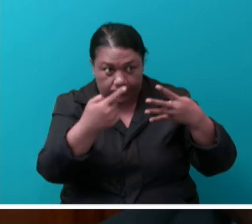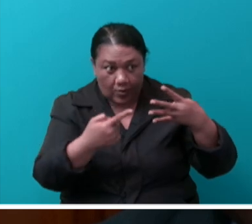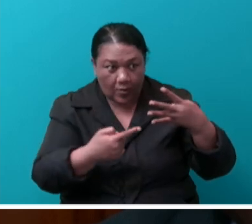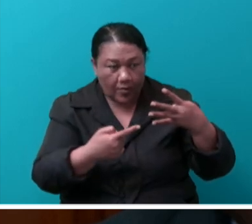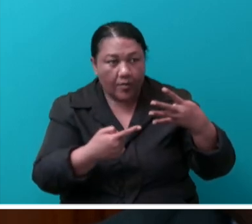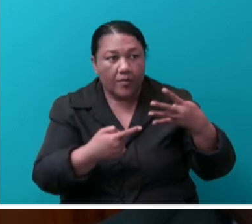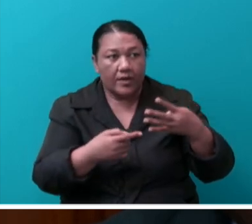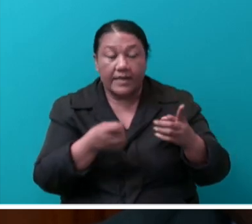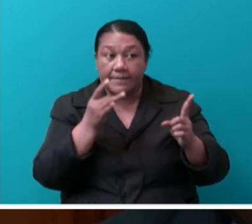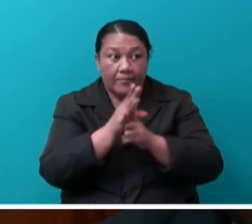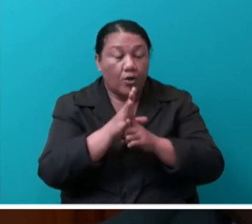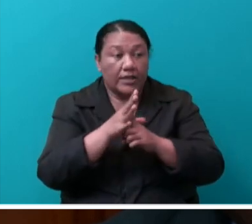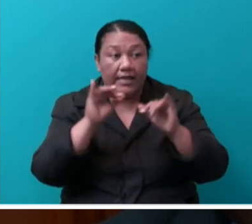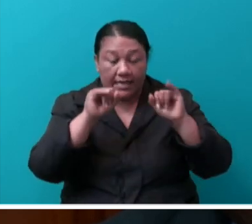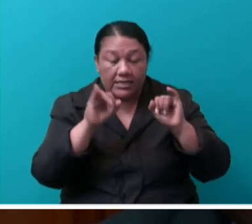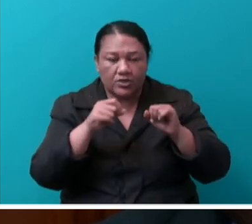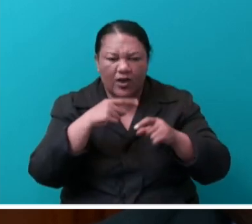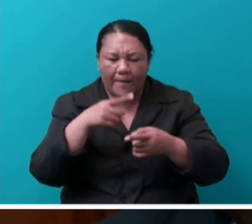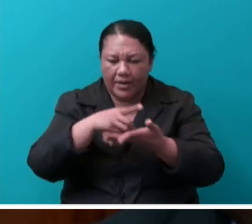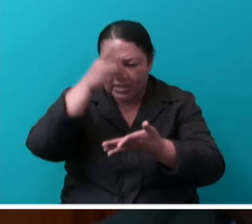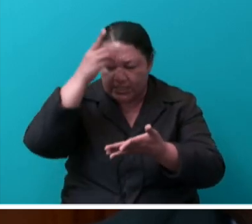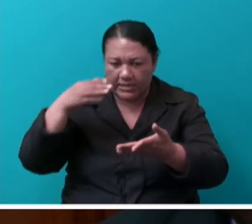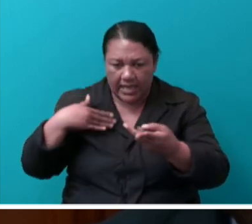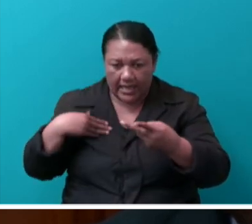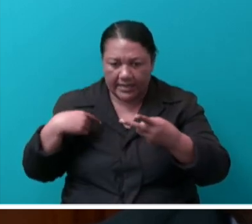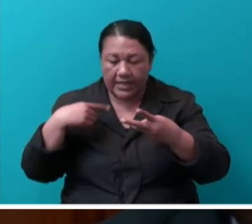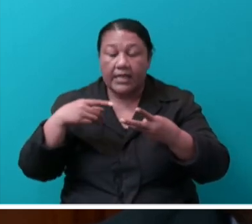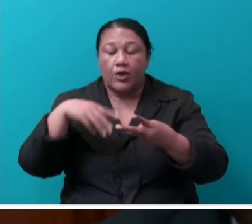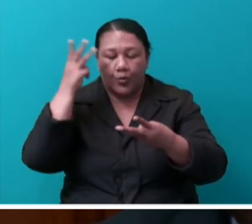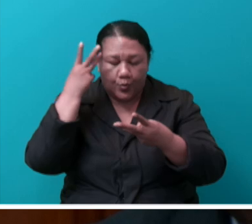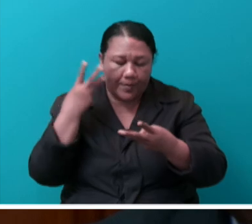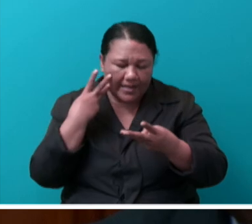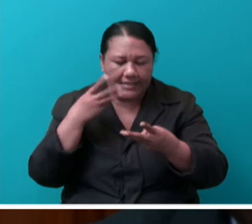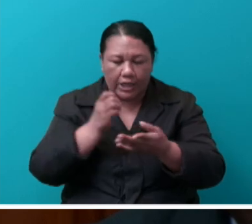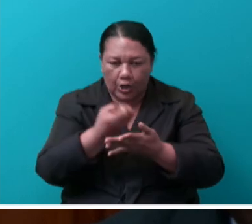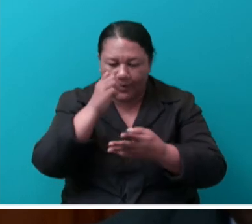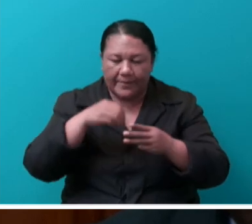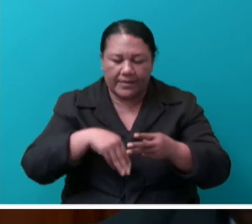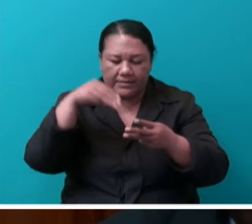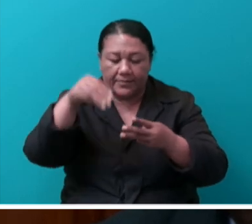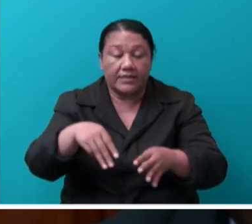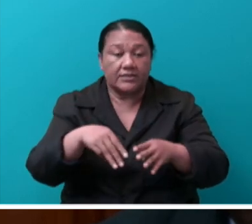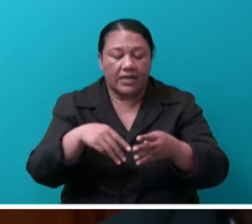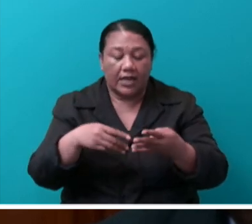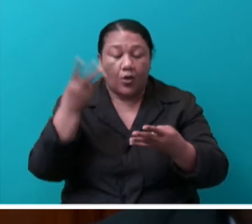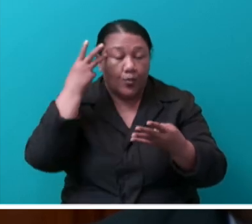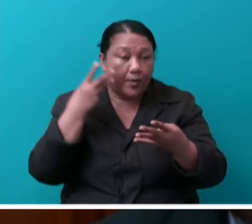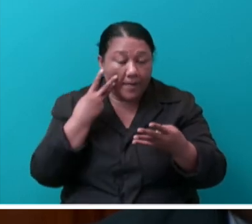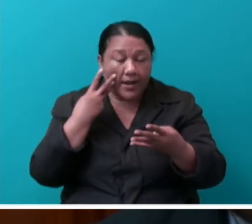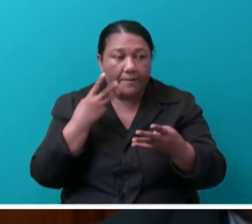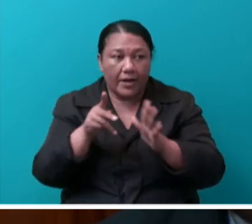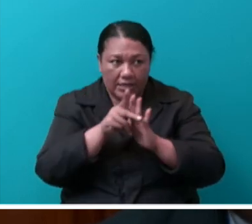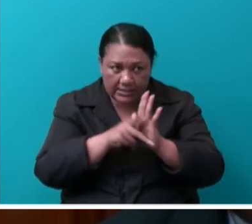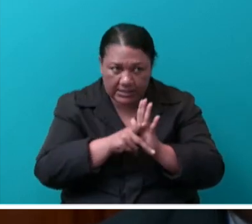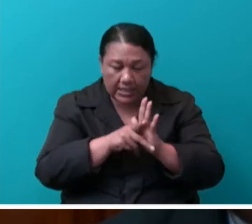women's health, women's education, women's economic participation, women's political empowerment, and